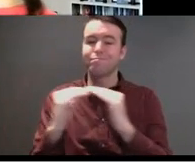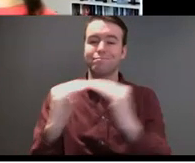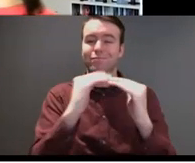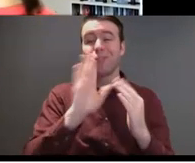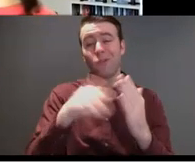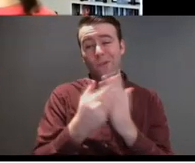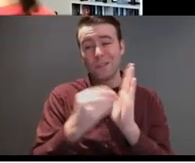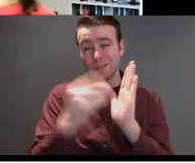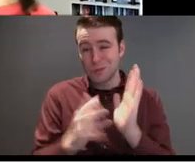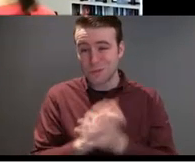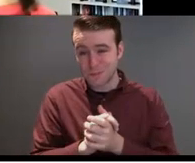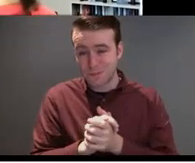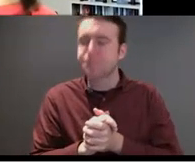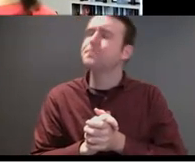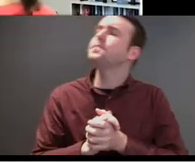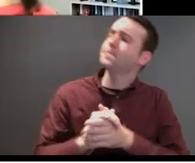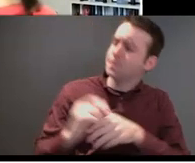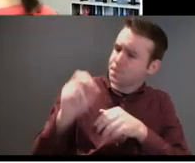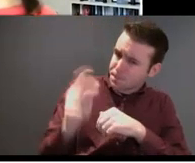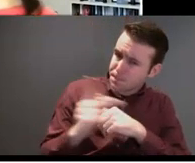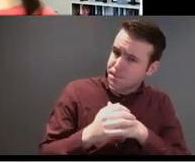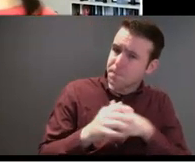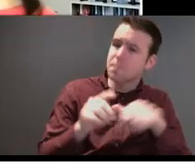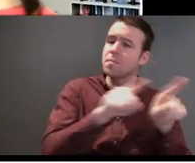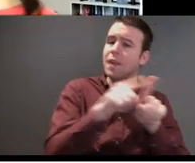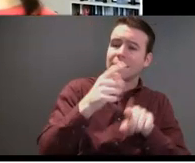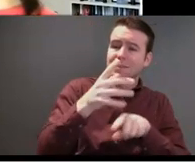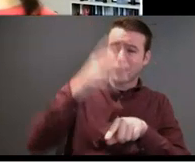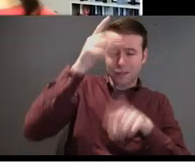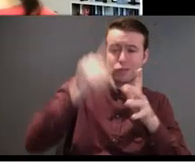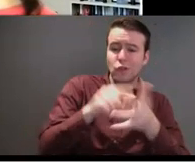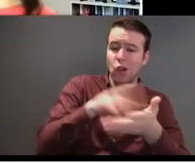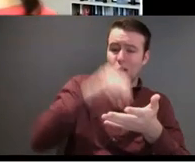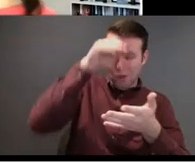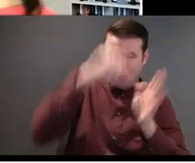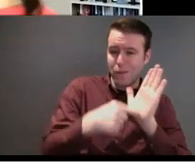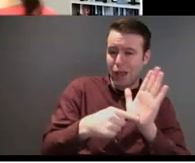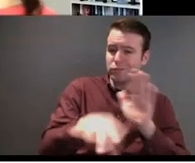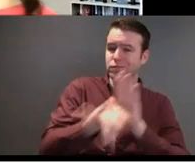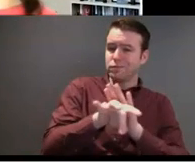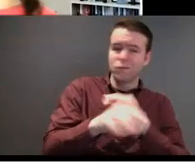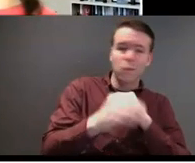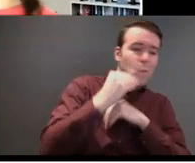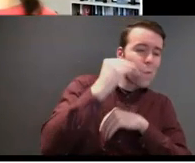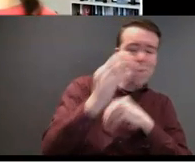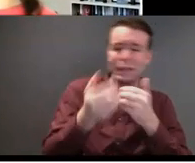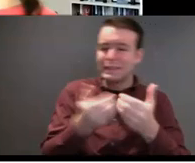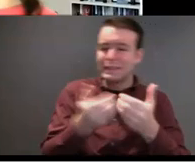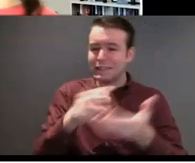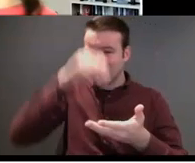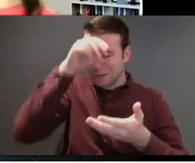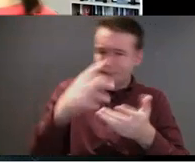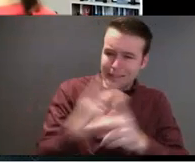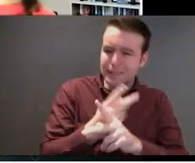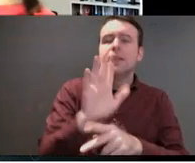students. Okay, so as parents start making their learning model choice for their students, we also want to remind